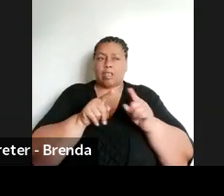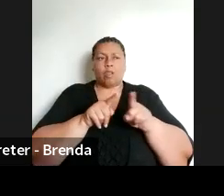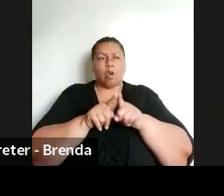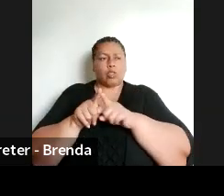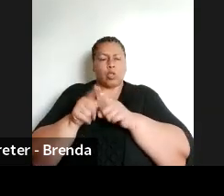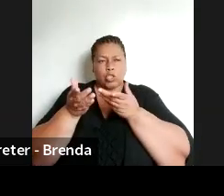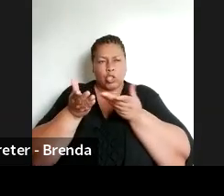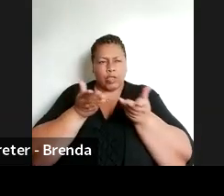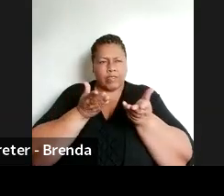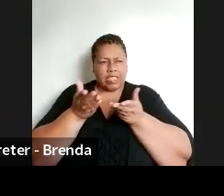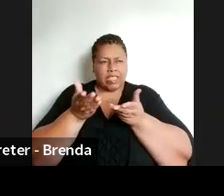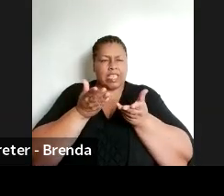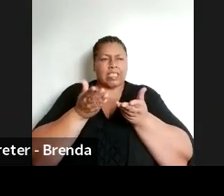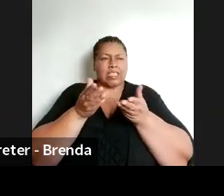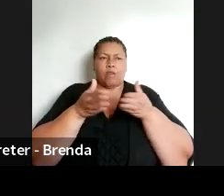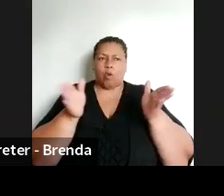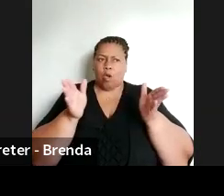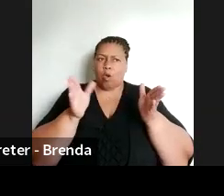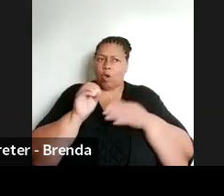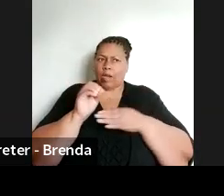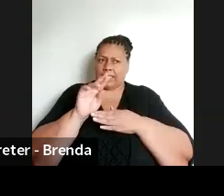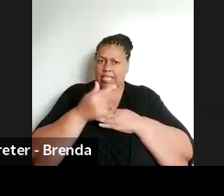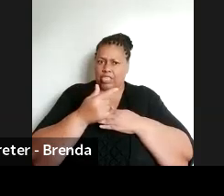services and just overall organization? What can we do?